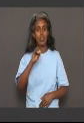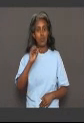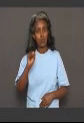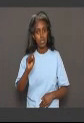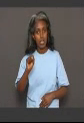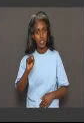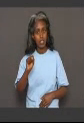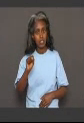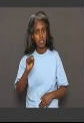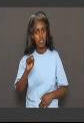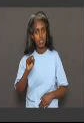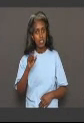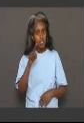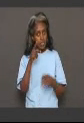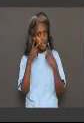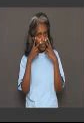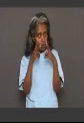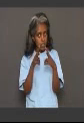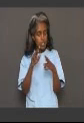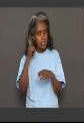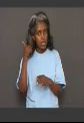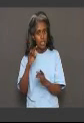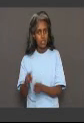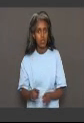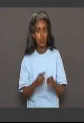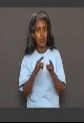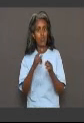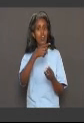cosine, here it is the other way around.